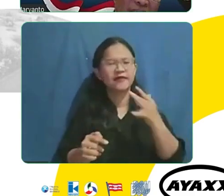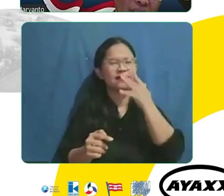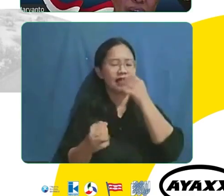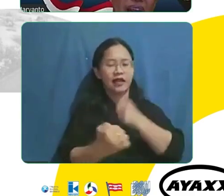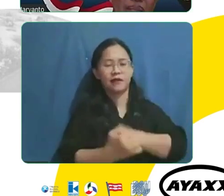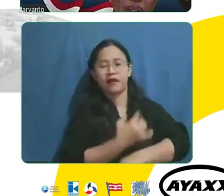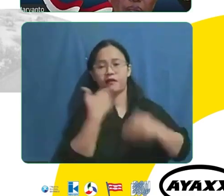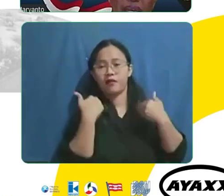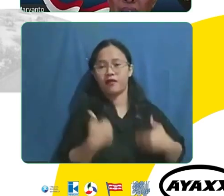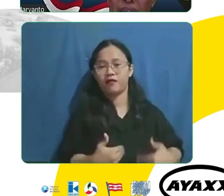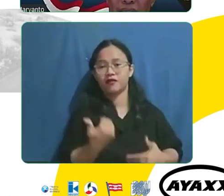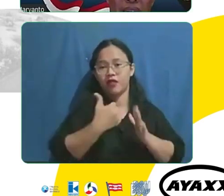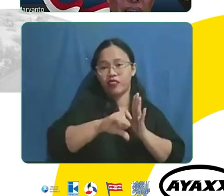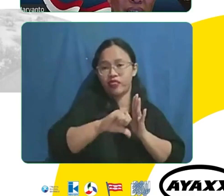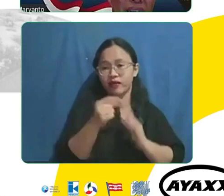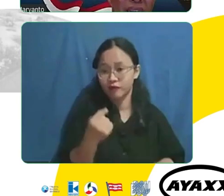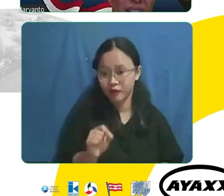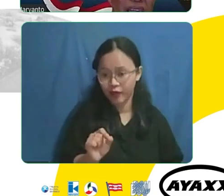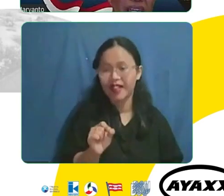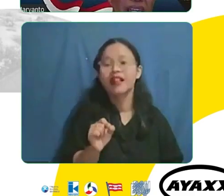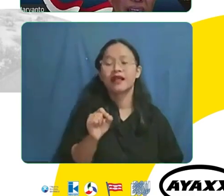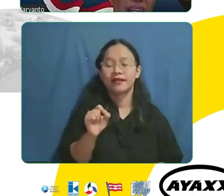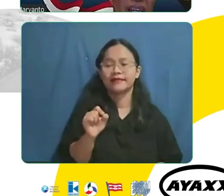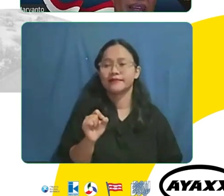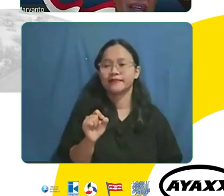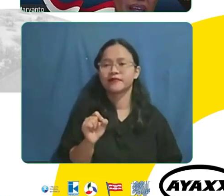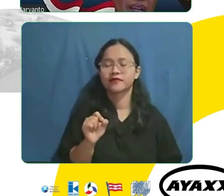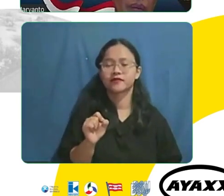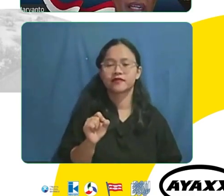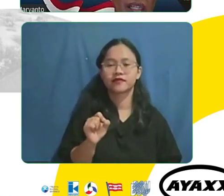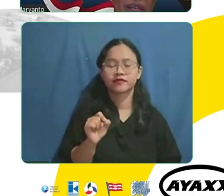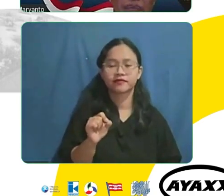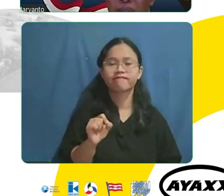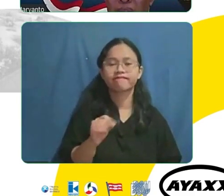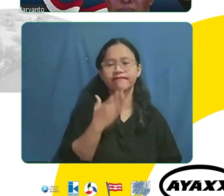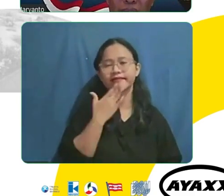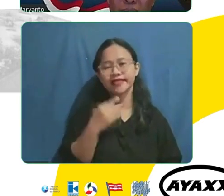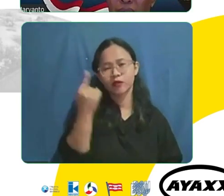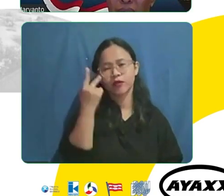very common to be stated, to be discussed by